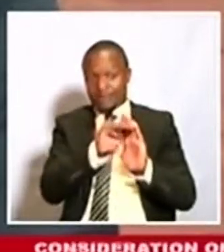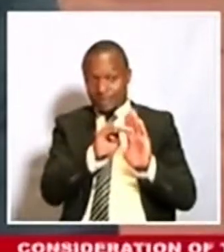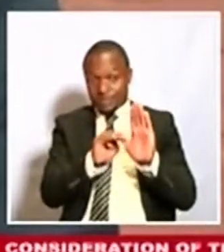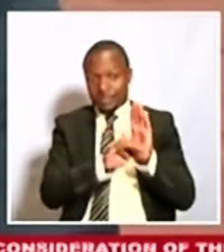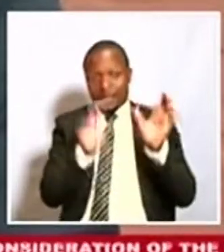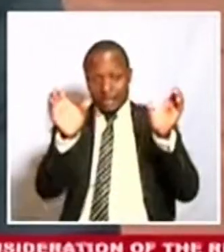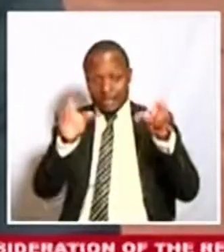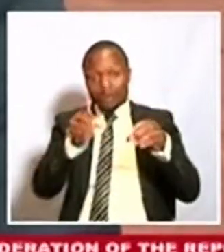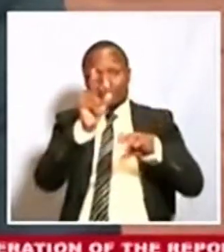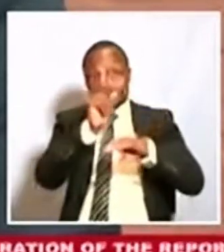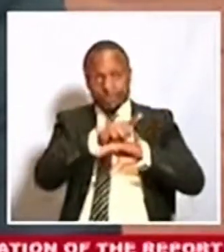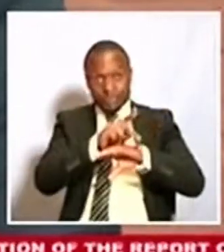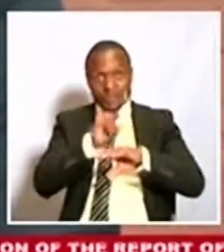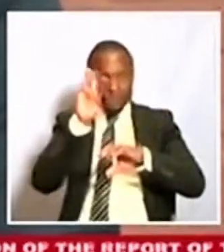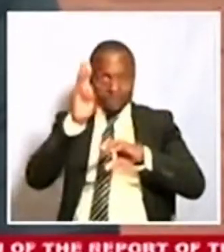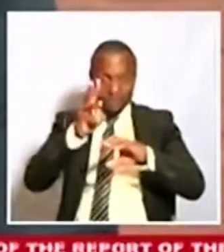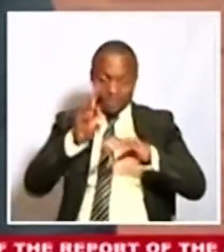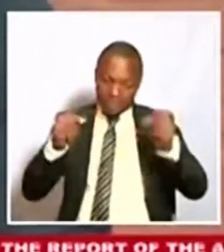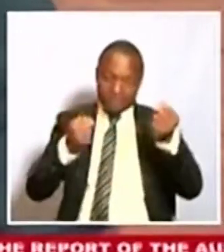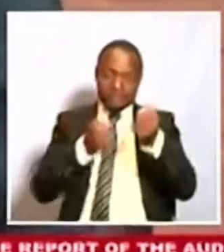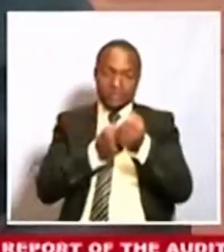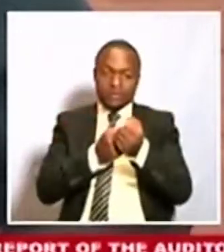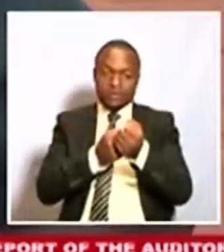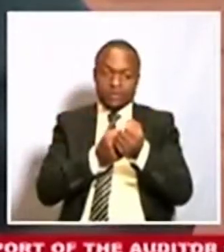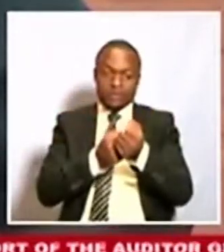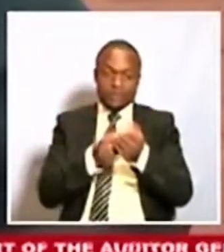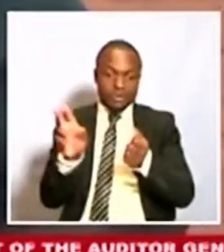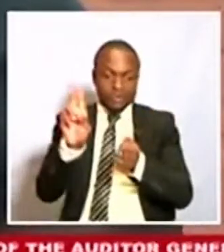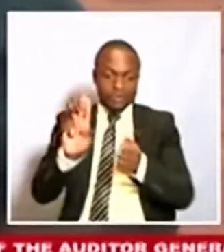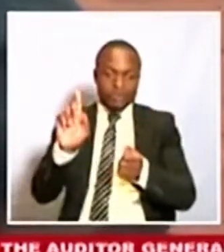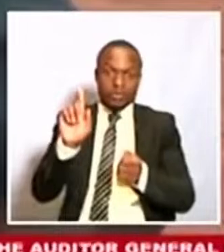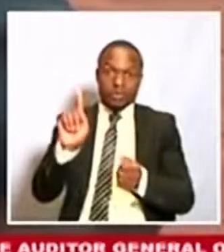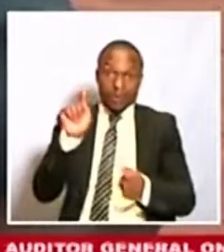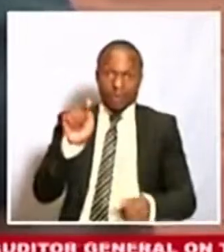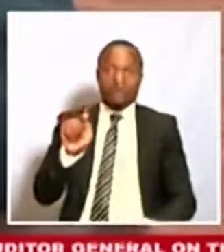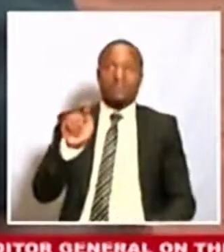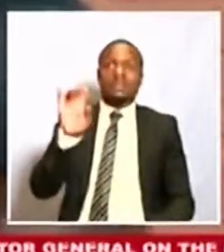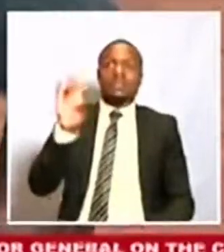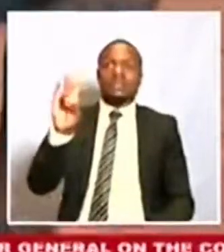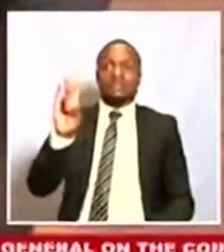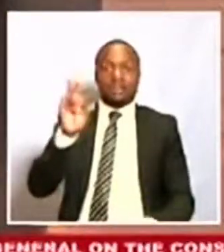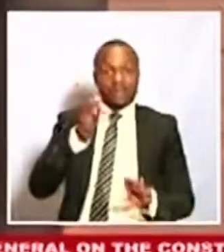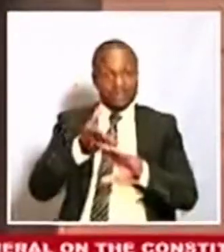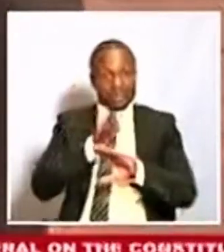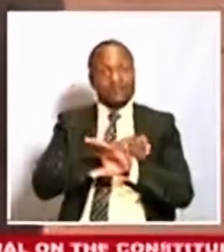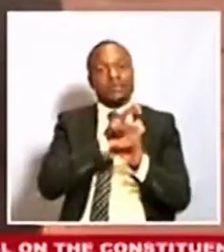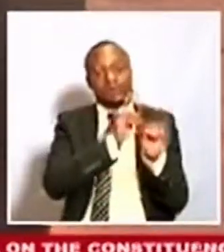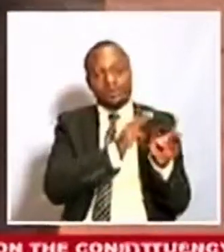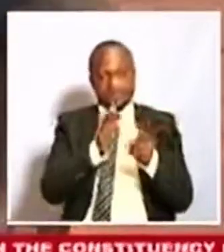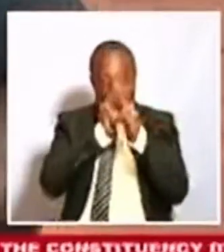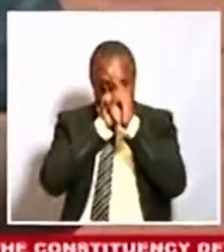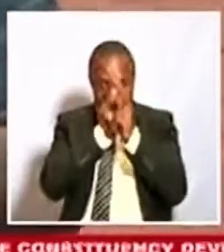community projects that will be funded using this 1.7? Thank you. Before you respond, Honorable Mwene.